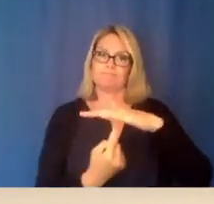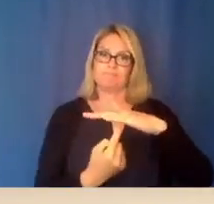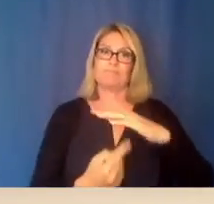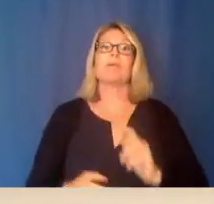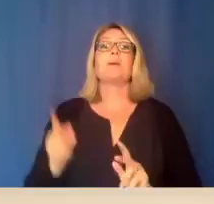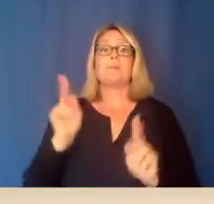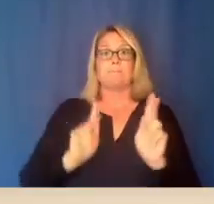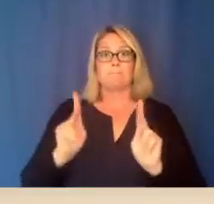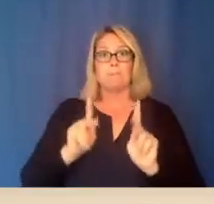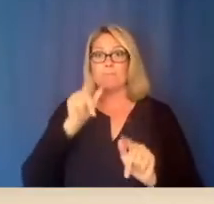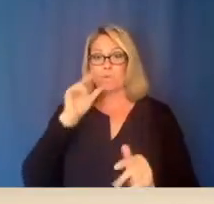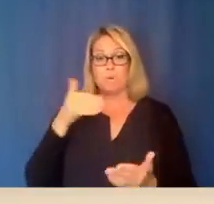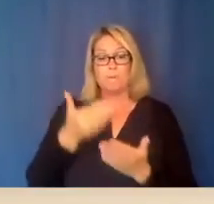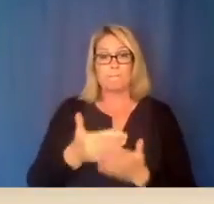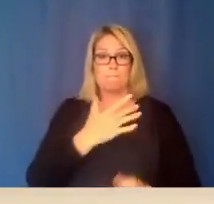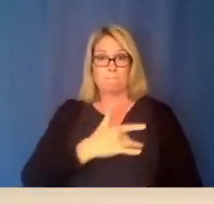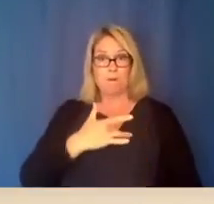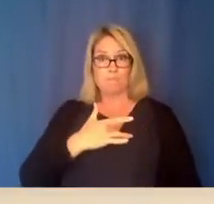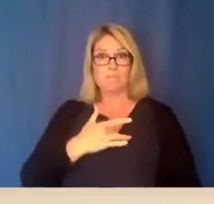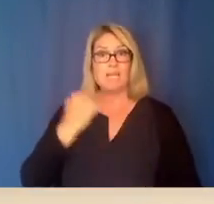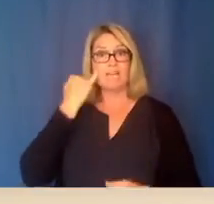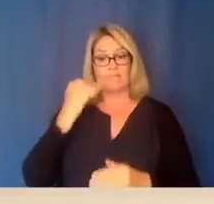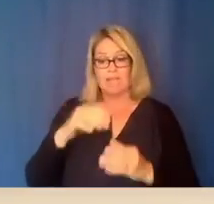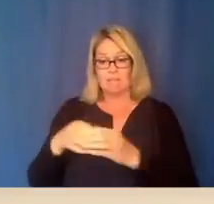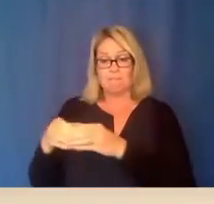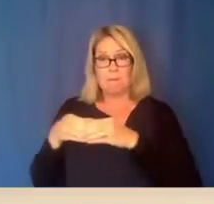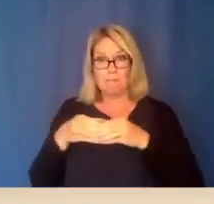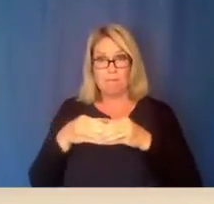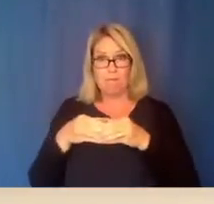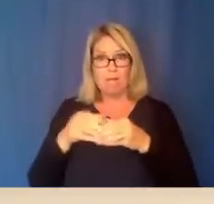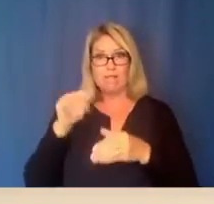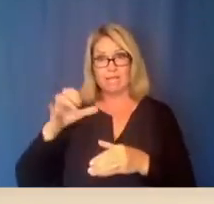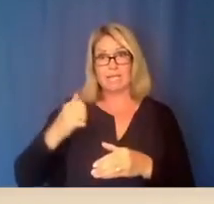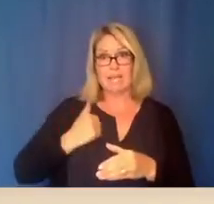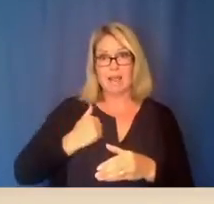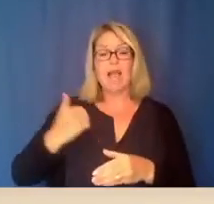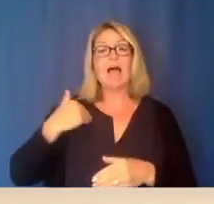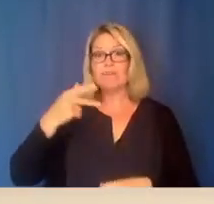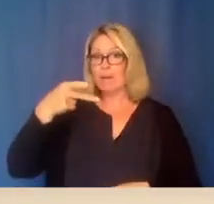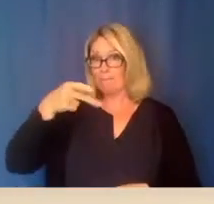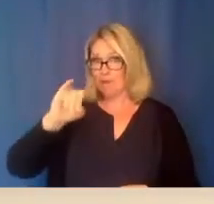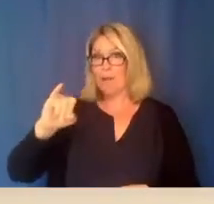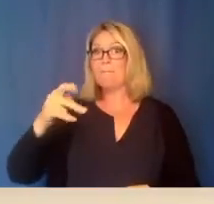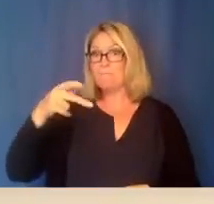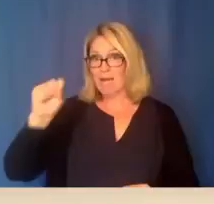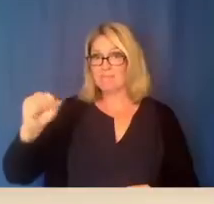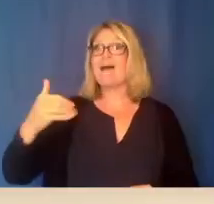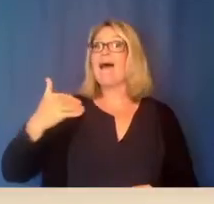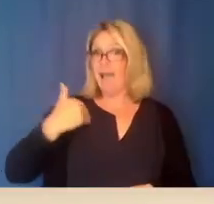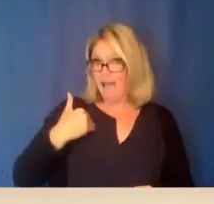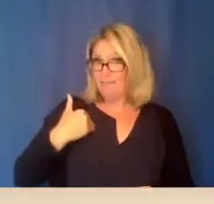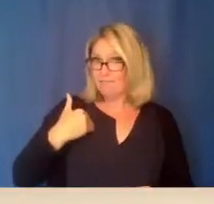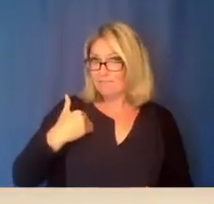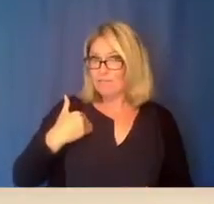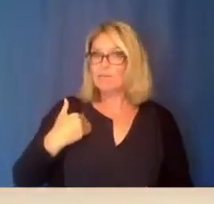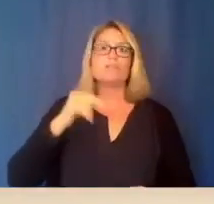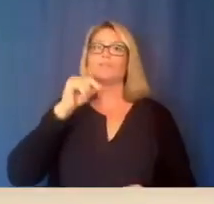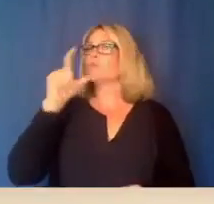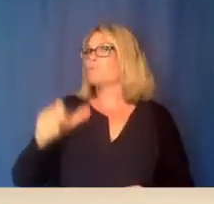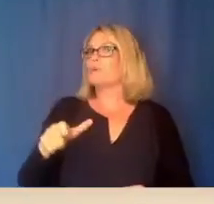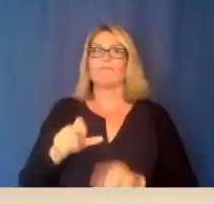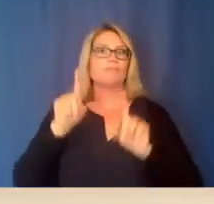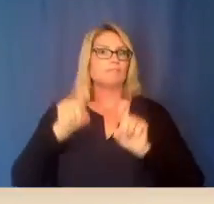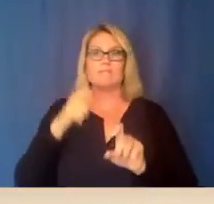Individuals arriving to the province from within Atlantic Canada who have a PEI pass will not be tested at the points of